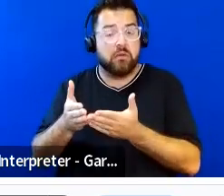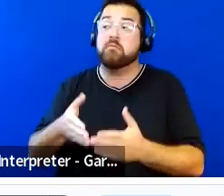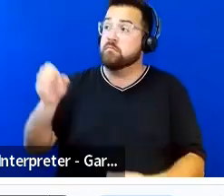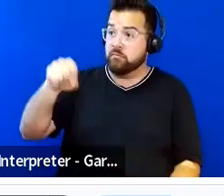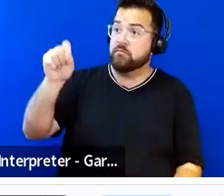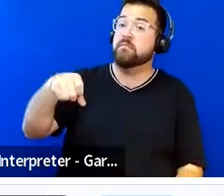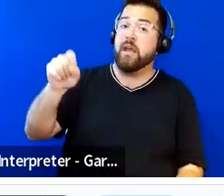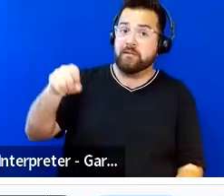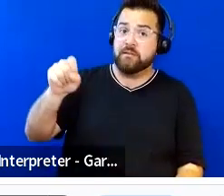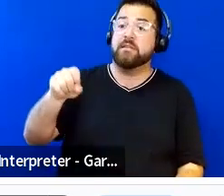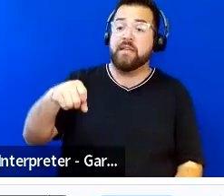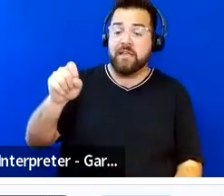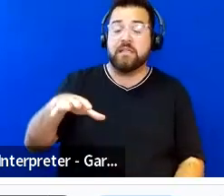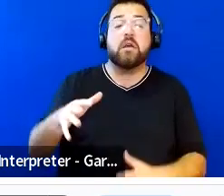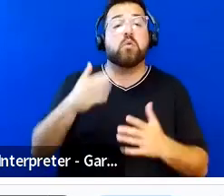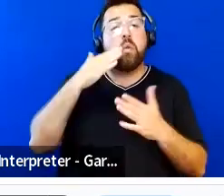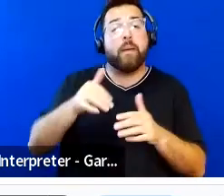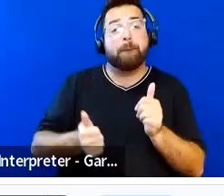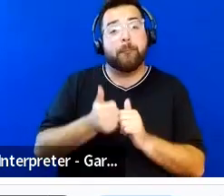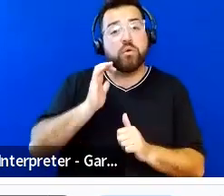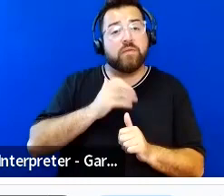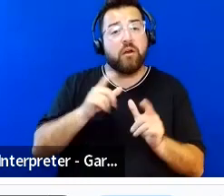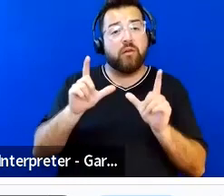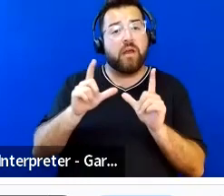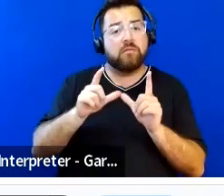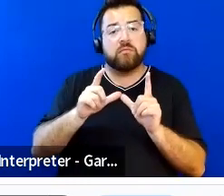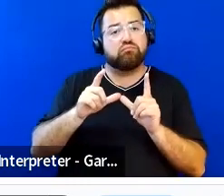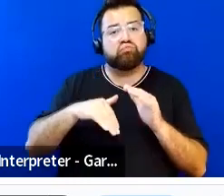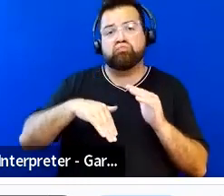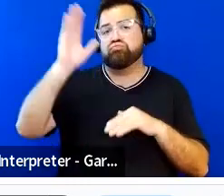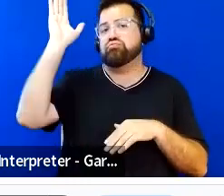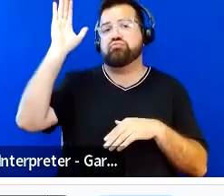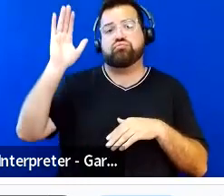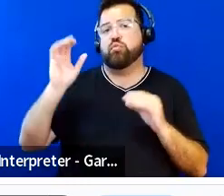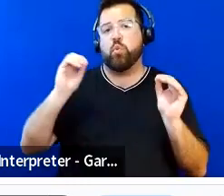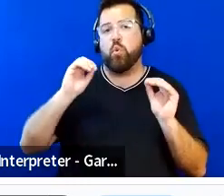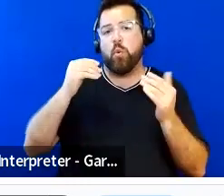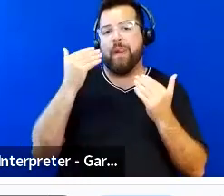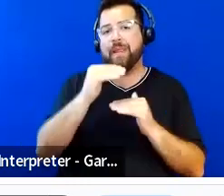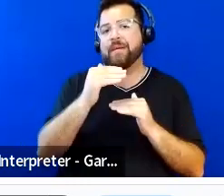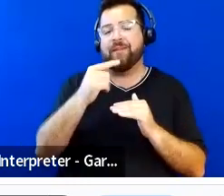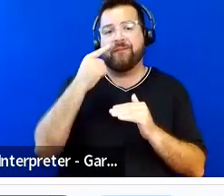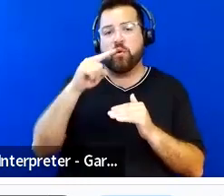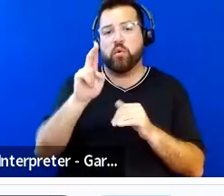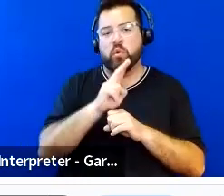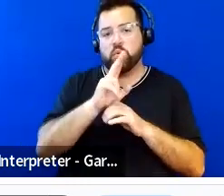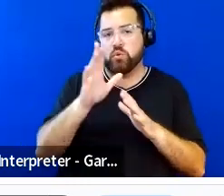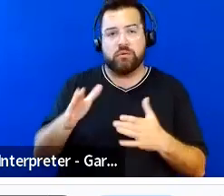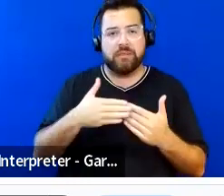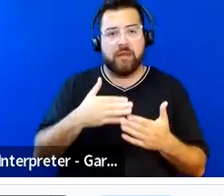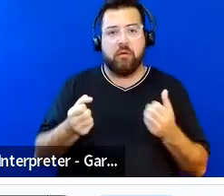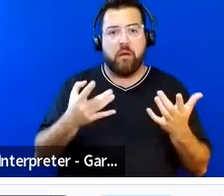Yes. So yeah, and most of our licenses are unlimited user, so it wouldn't matter how many of them needed to access it at the same